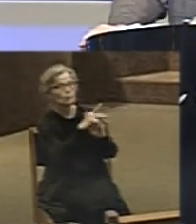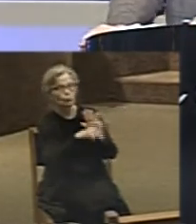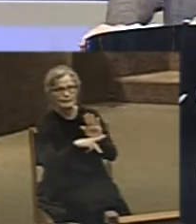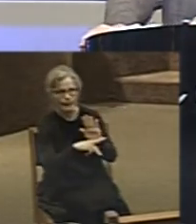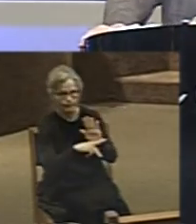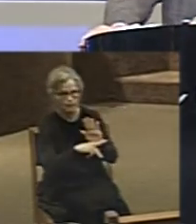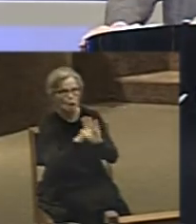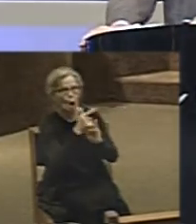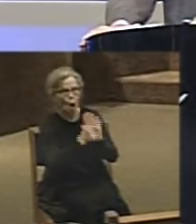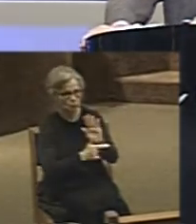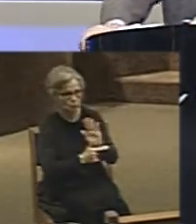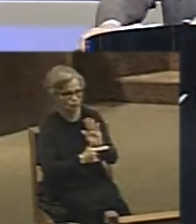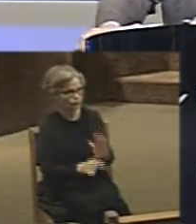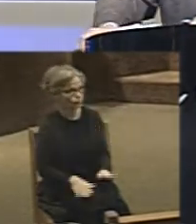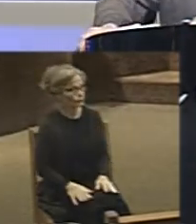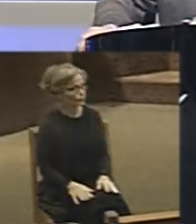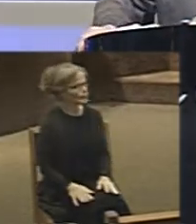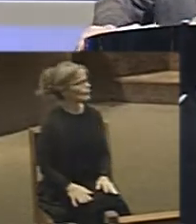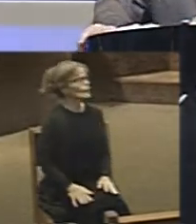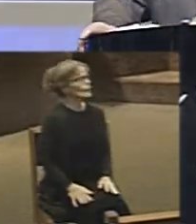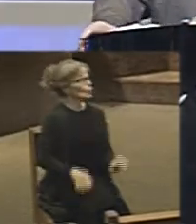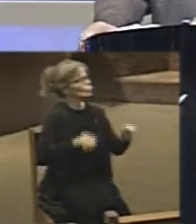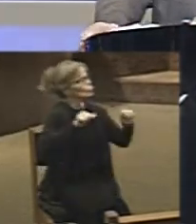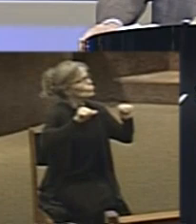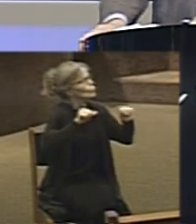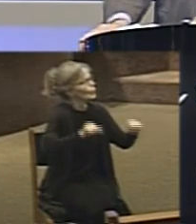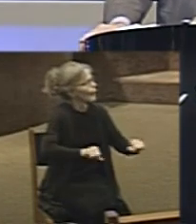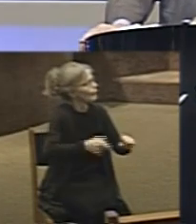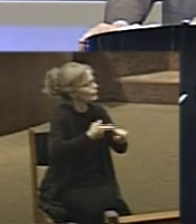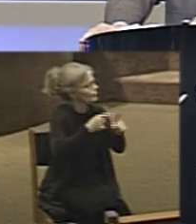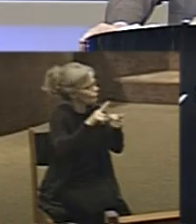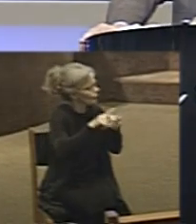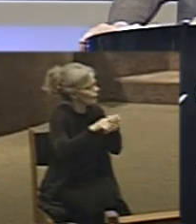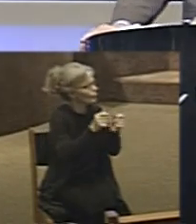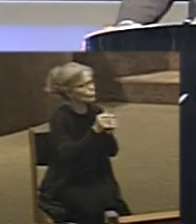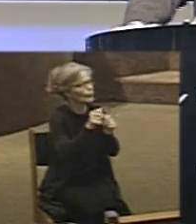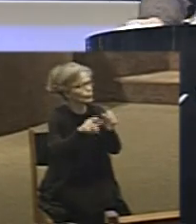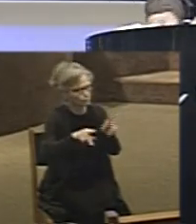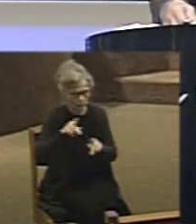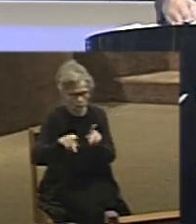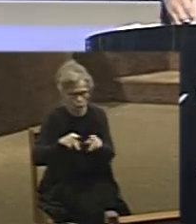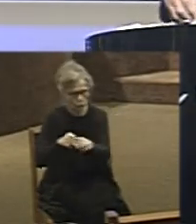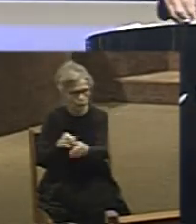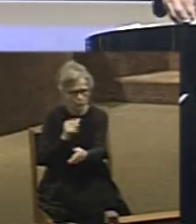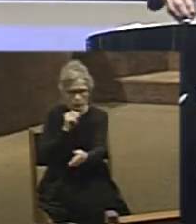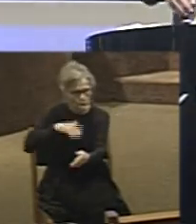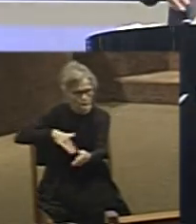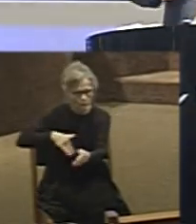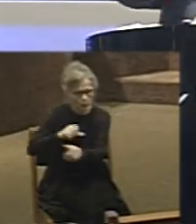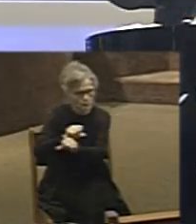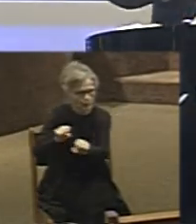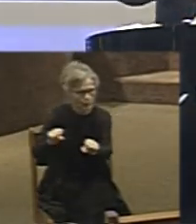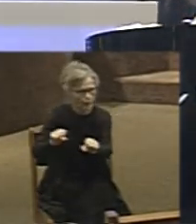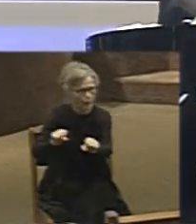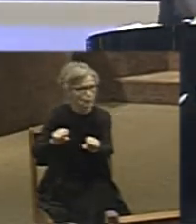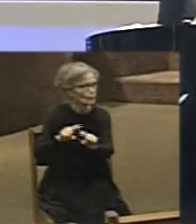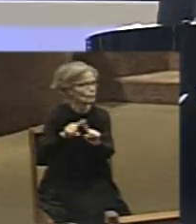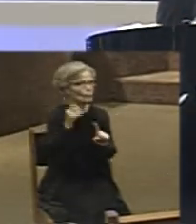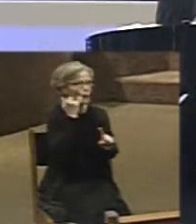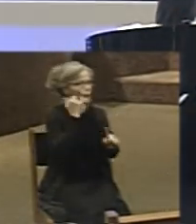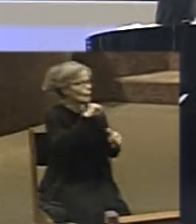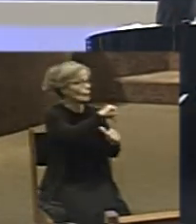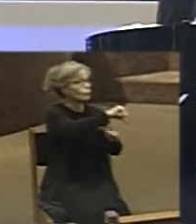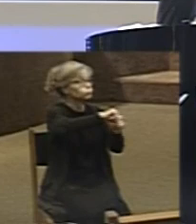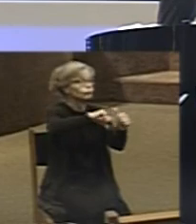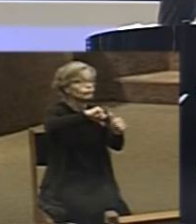Doesn't mean I can't be a friend with somebody that doesn't do everything they ought to do. It means that it's not easy for me to enter into a